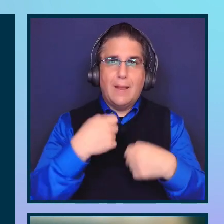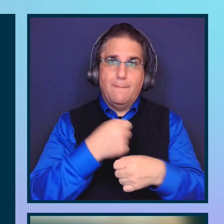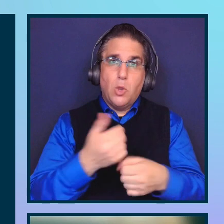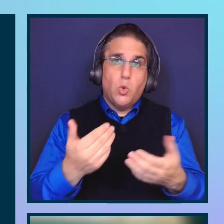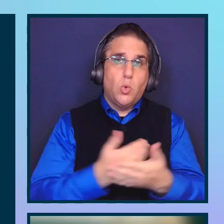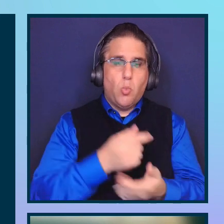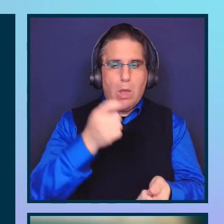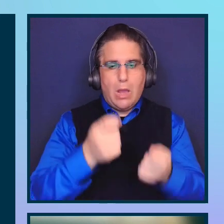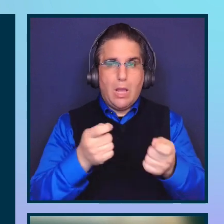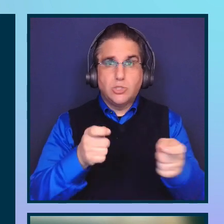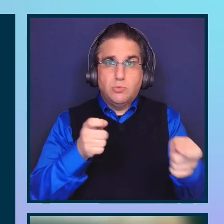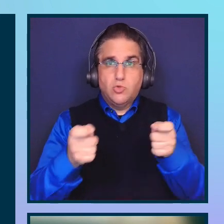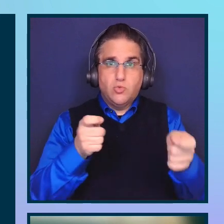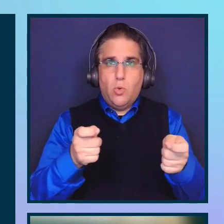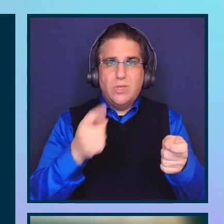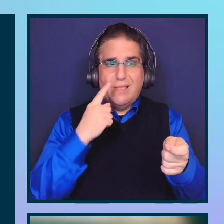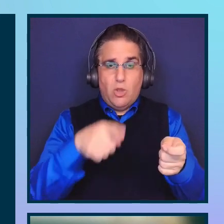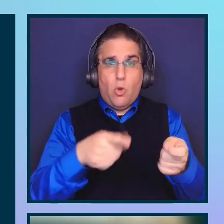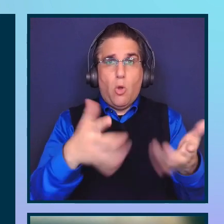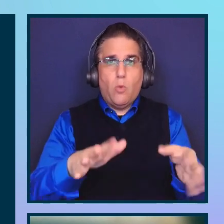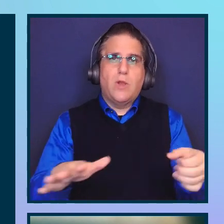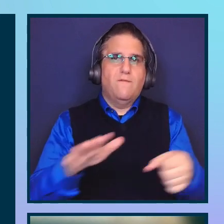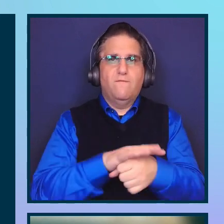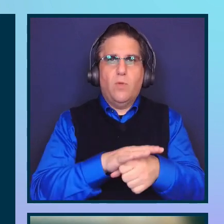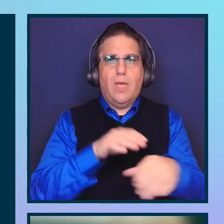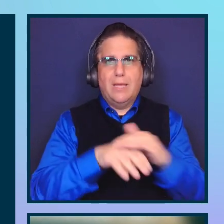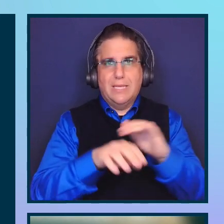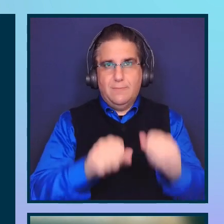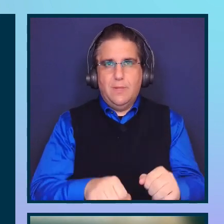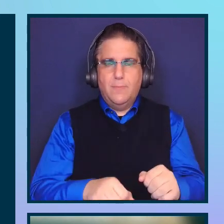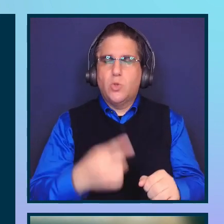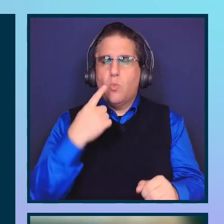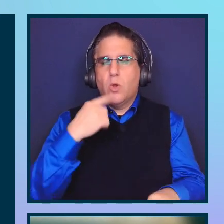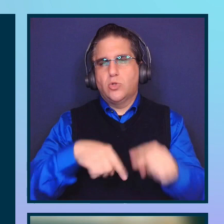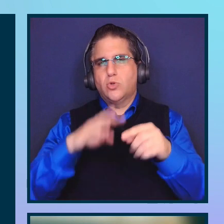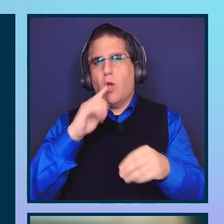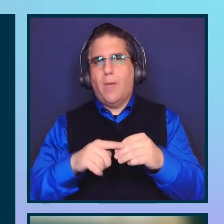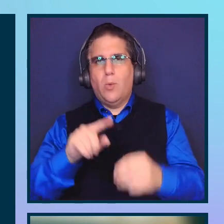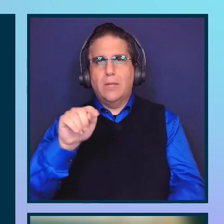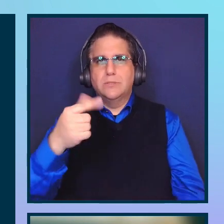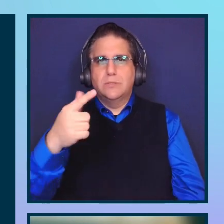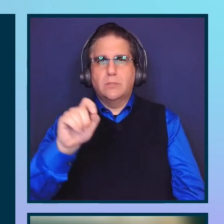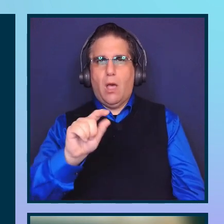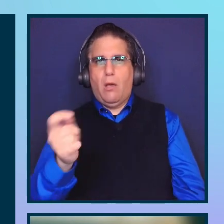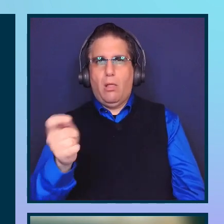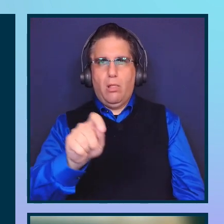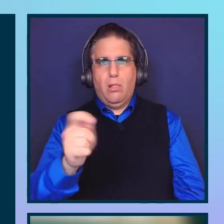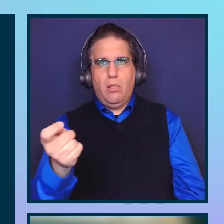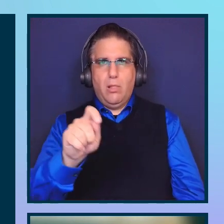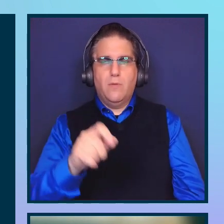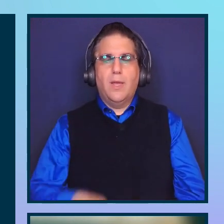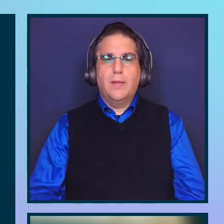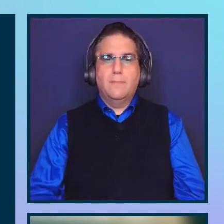that are fully accessible. So let's go back to our toggle example, a custom toggle. By